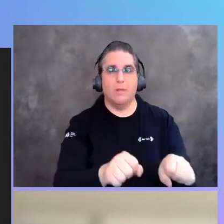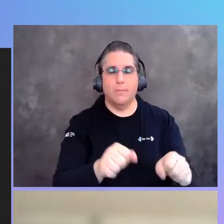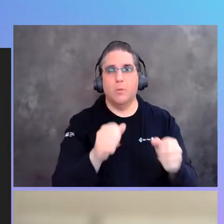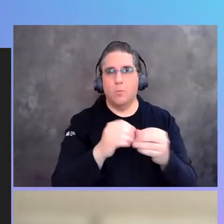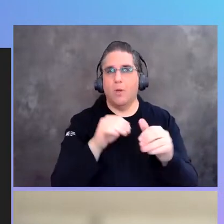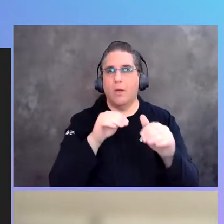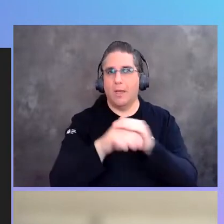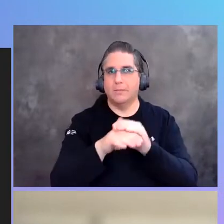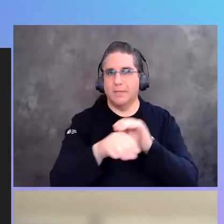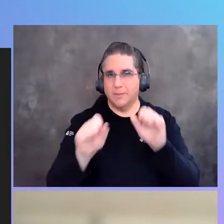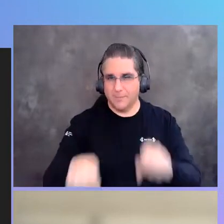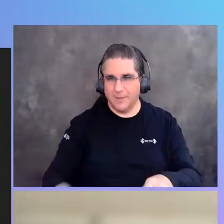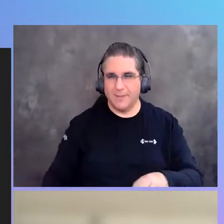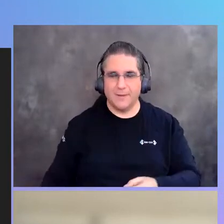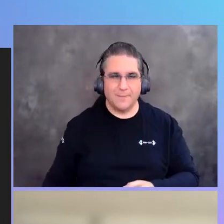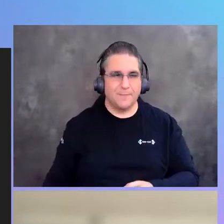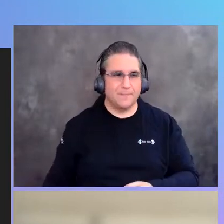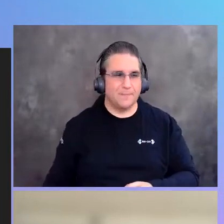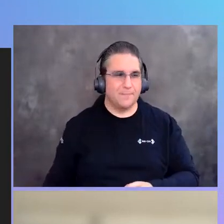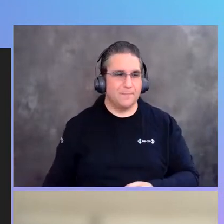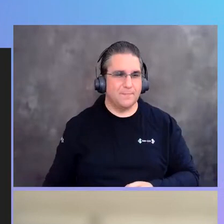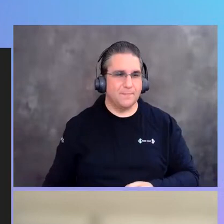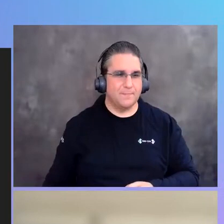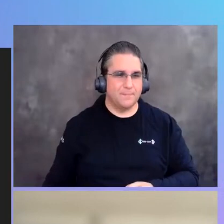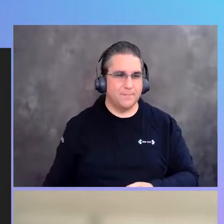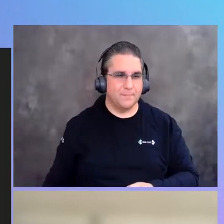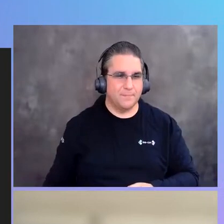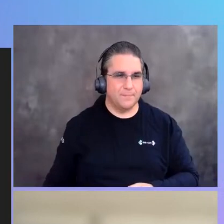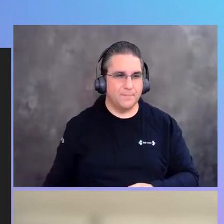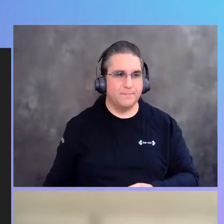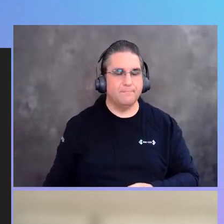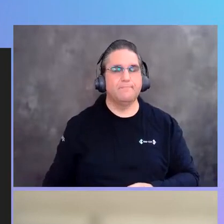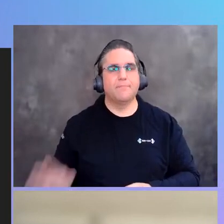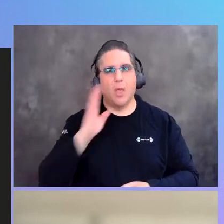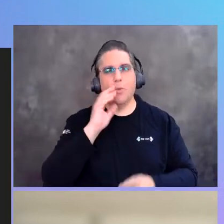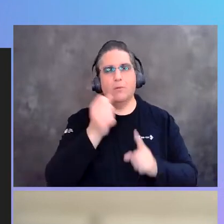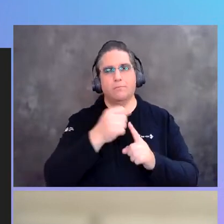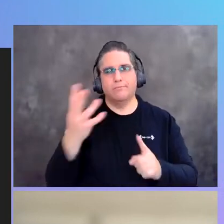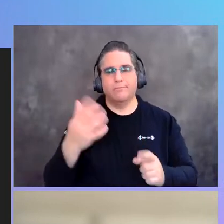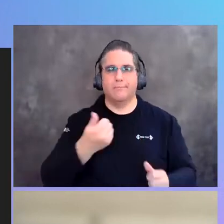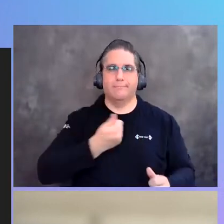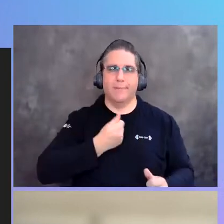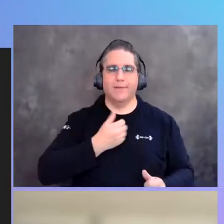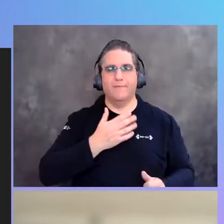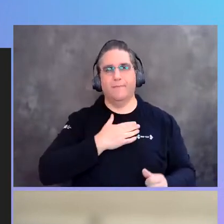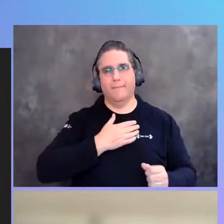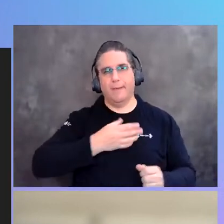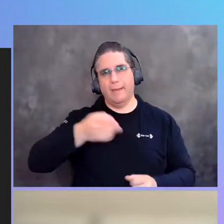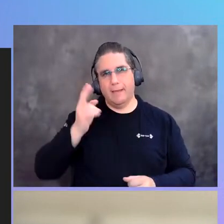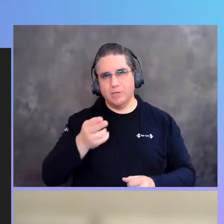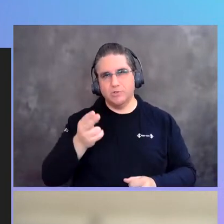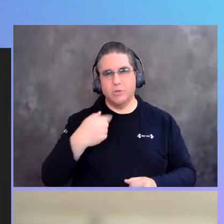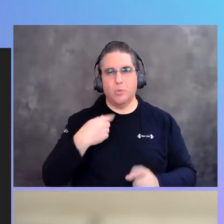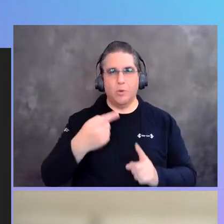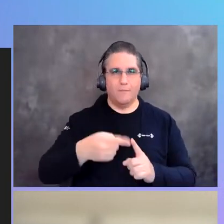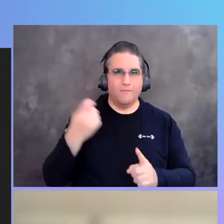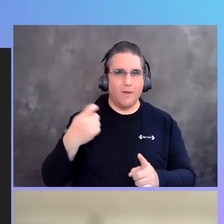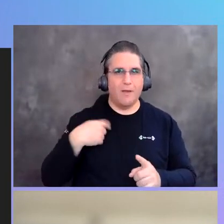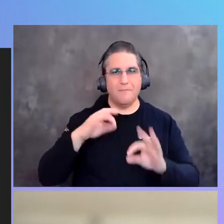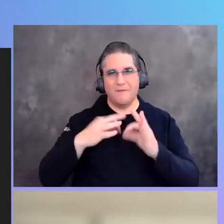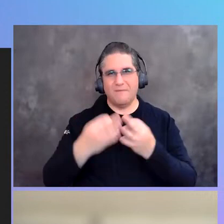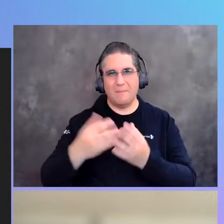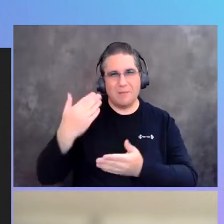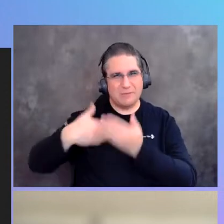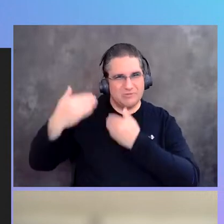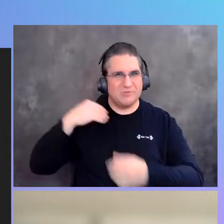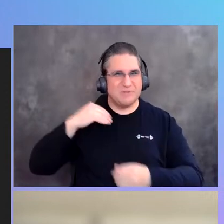a little bit of other stuff as well around me, who I am, where I came from, and a little bit of family history. But first